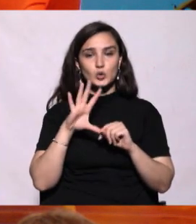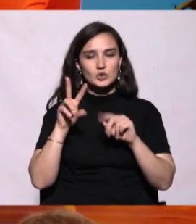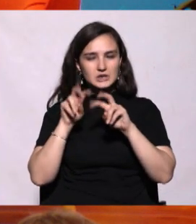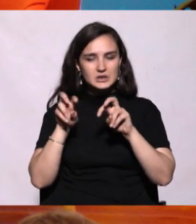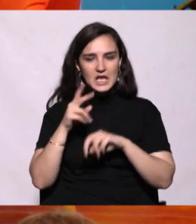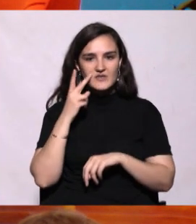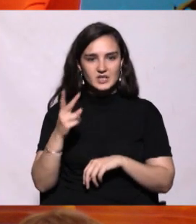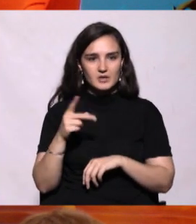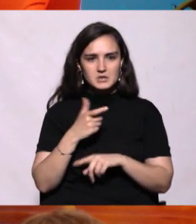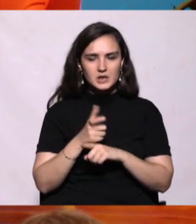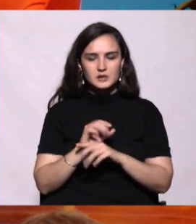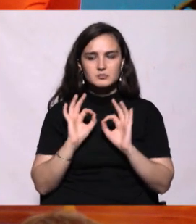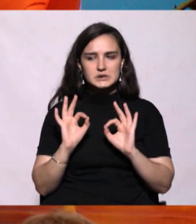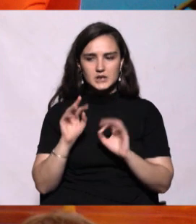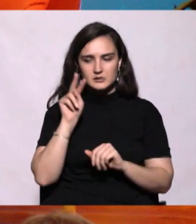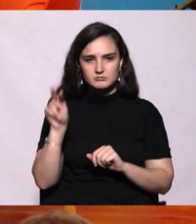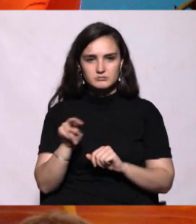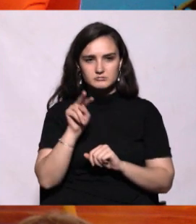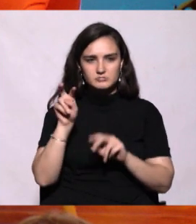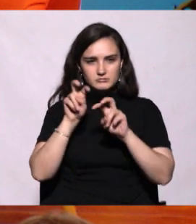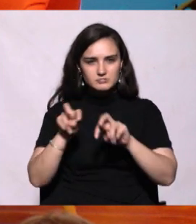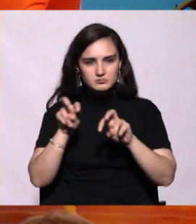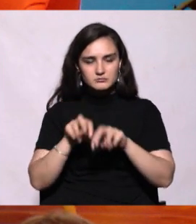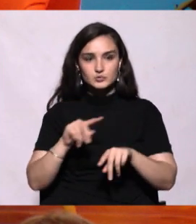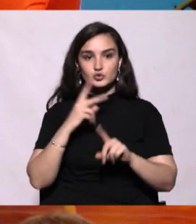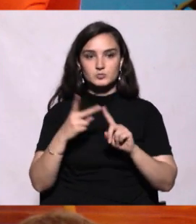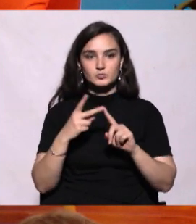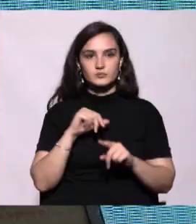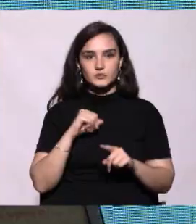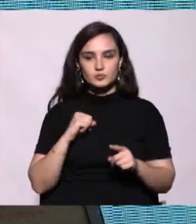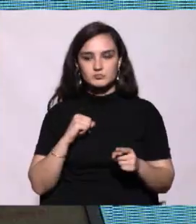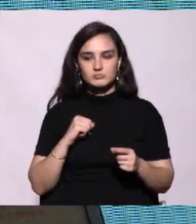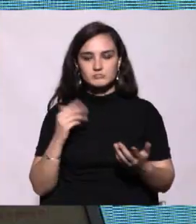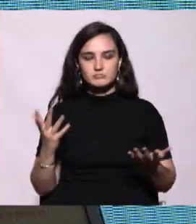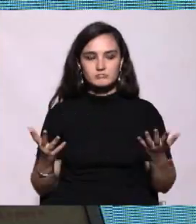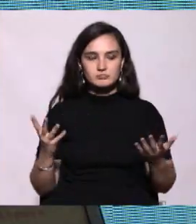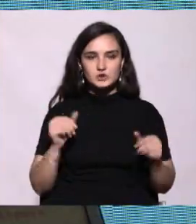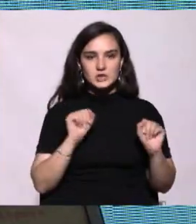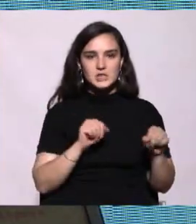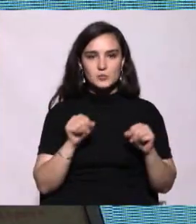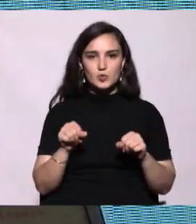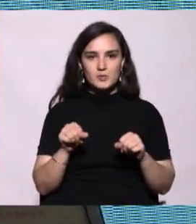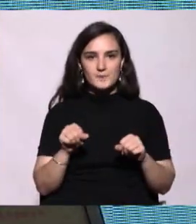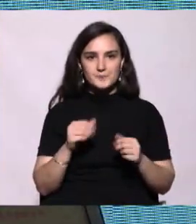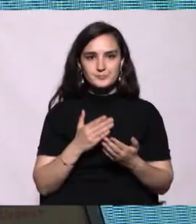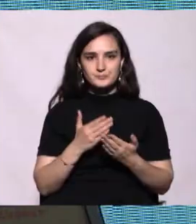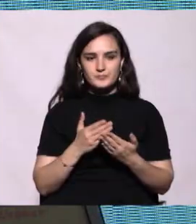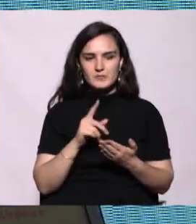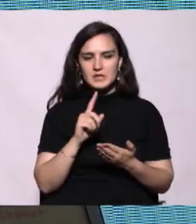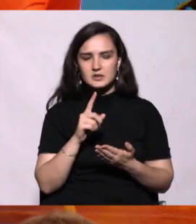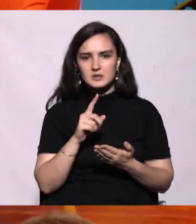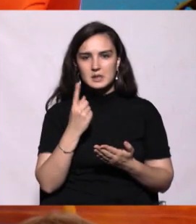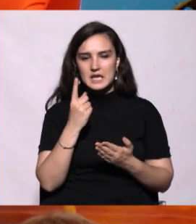He observes very carefully. Yeah. Second, he considers multiple possibilities at once. So he's not like fixated on